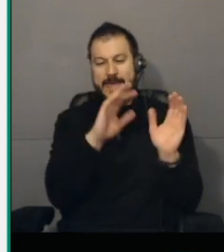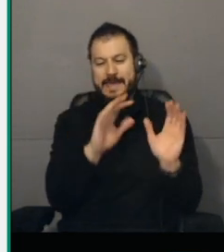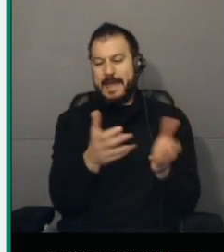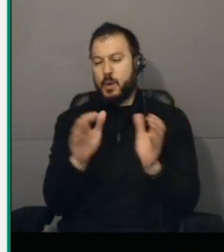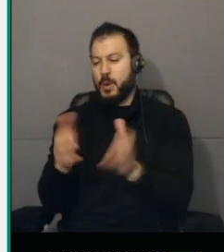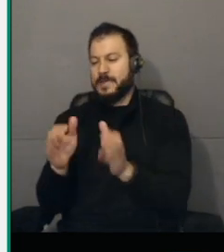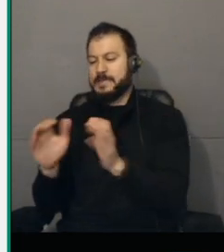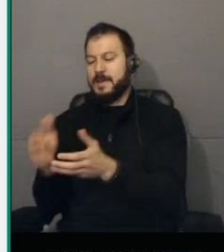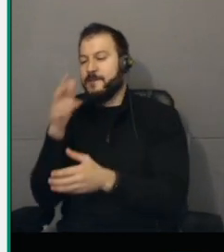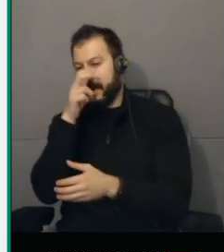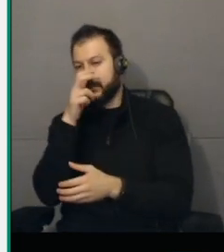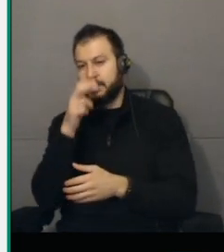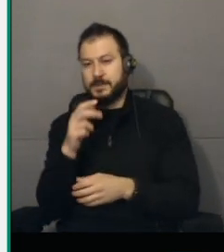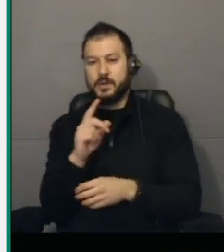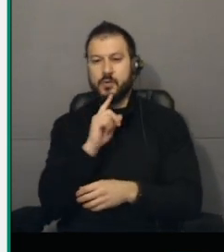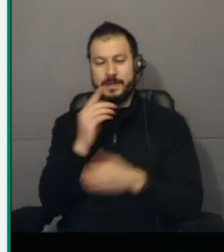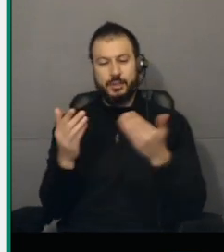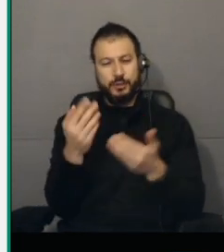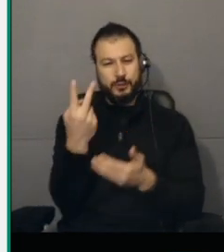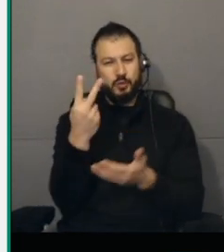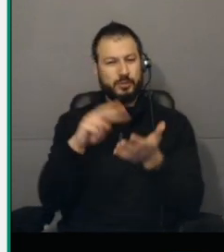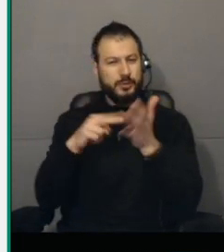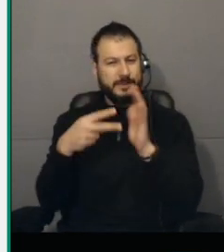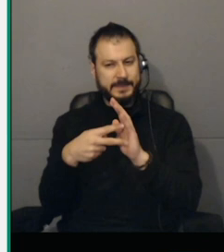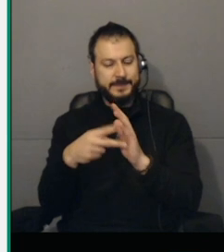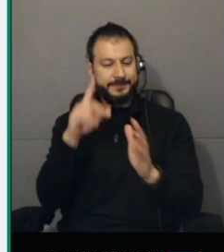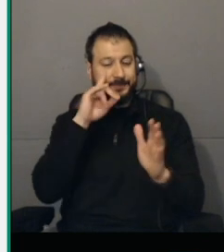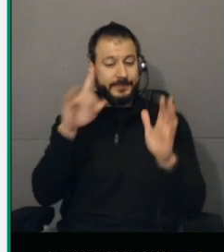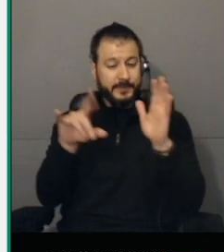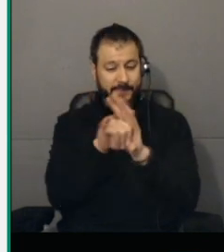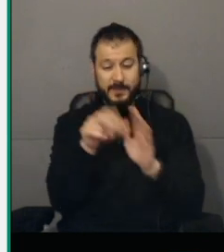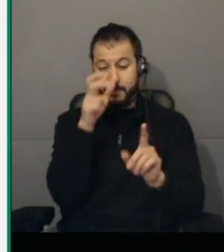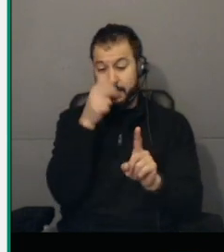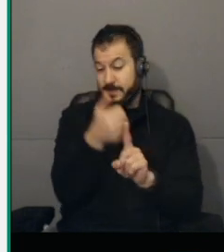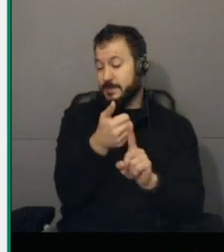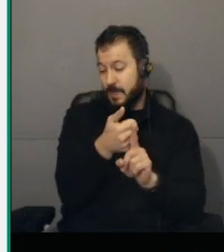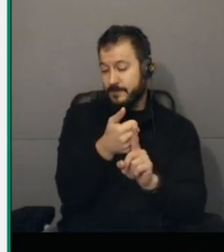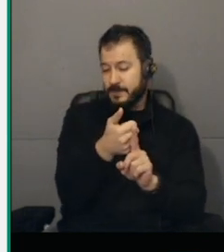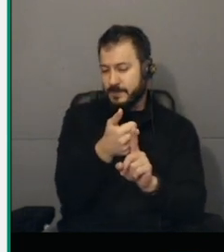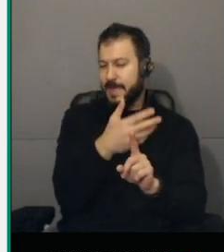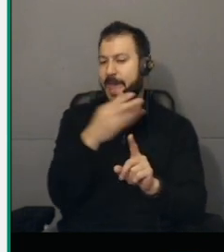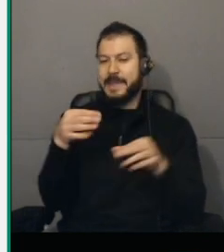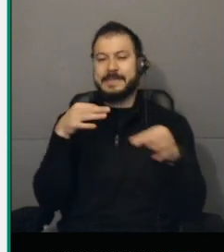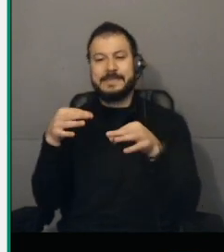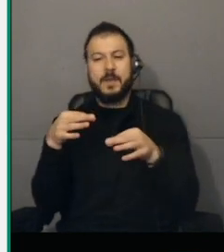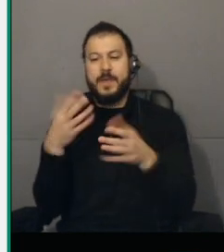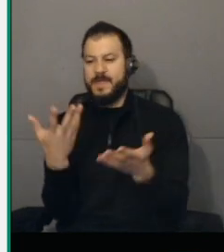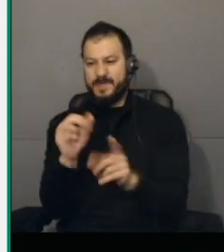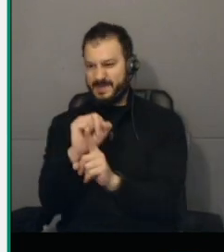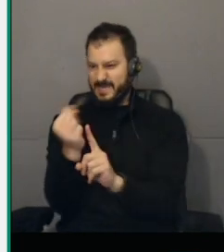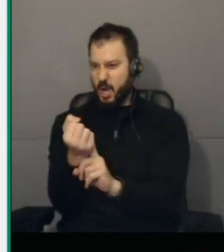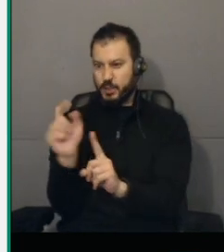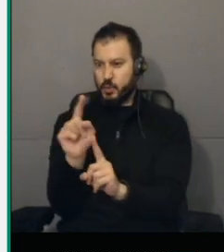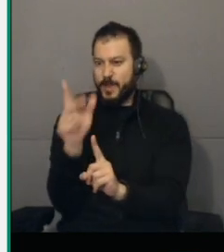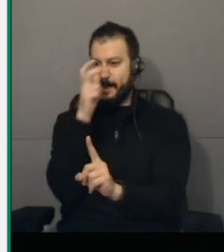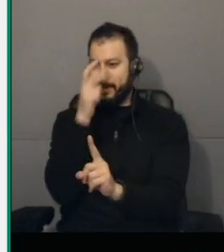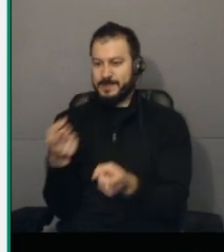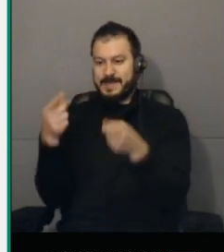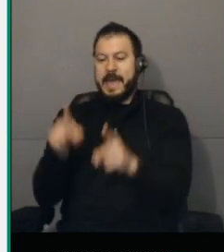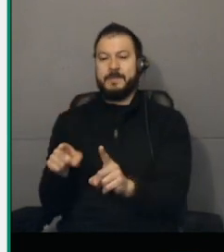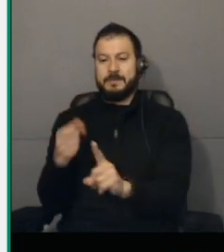bugs. Really, this serves two purposes. It identifies the bugs themselves, and it details out the scenarios where the bugs